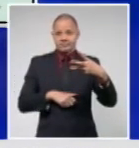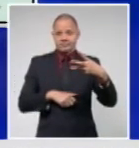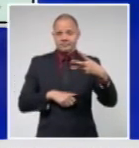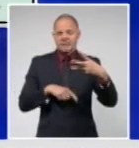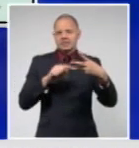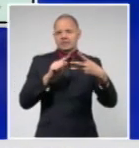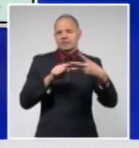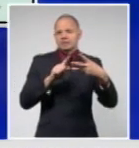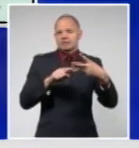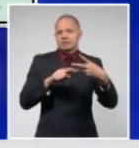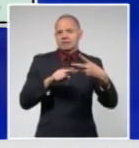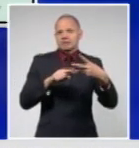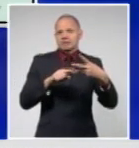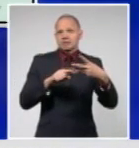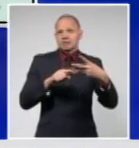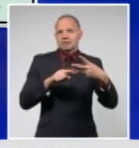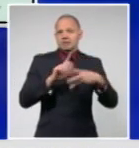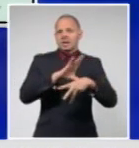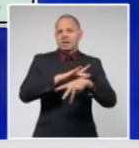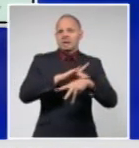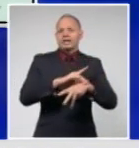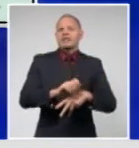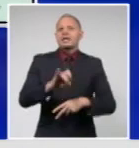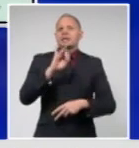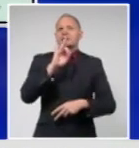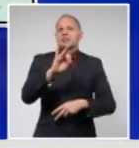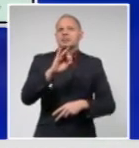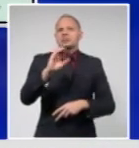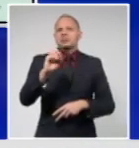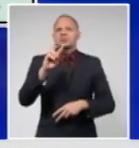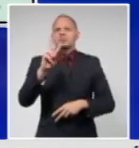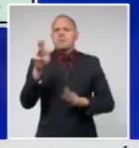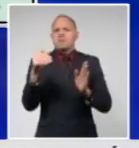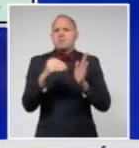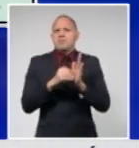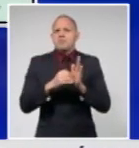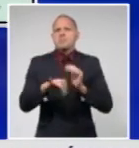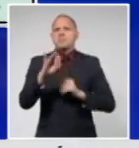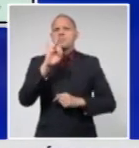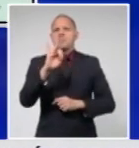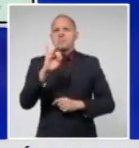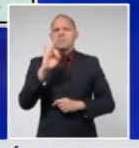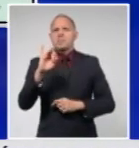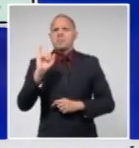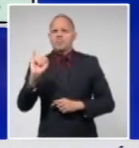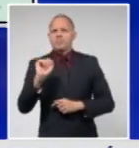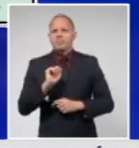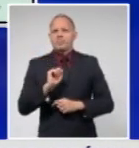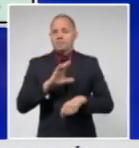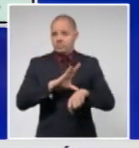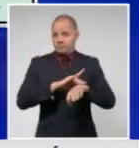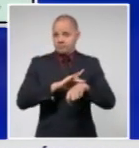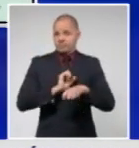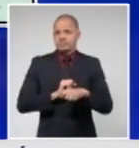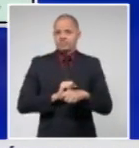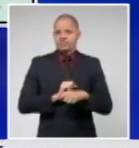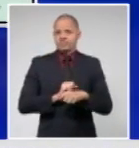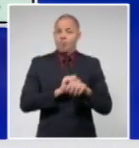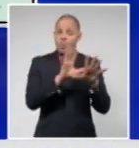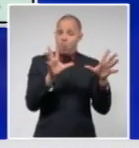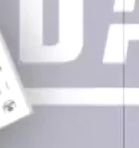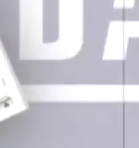9.54%. This is the information we have on the behavior of the pandemic in Cuba and the world.